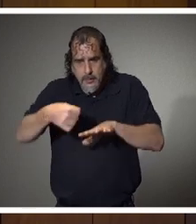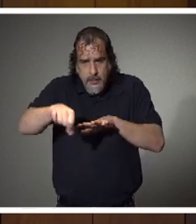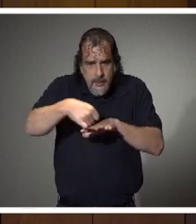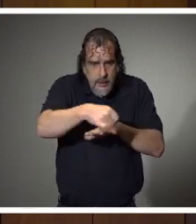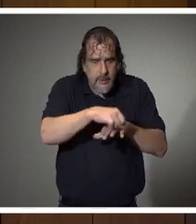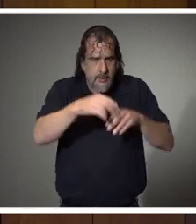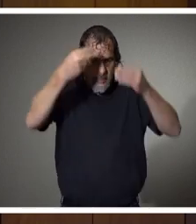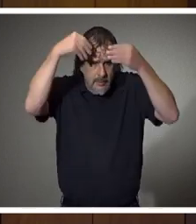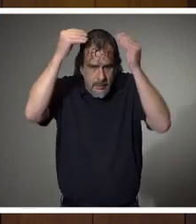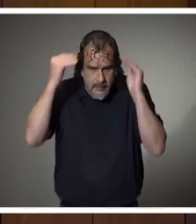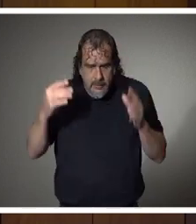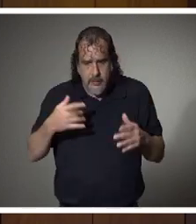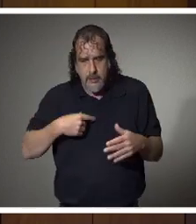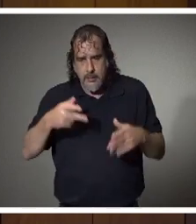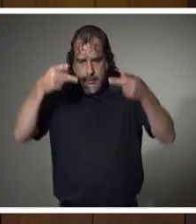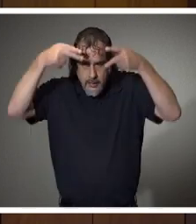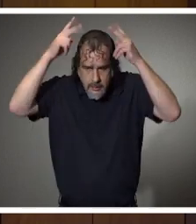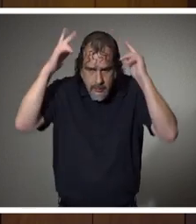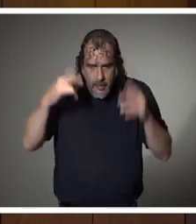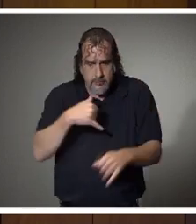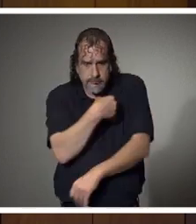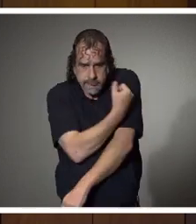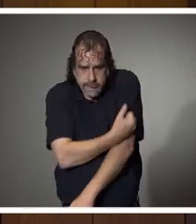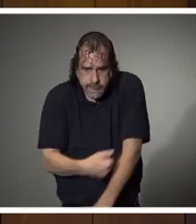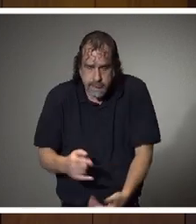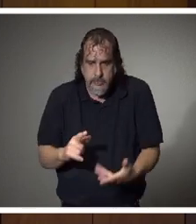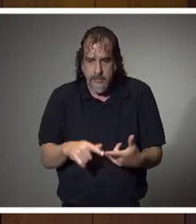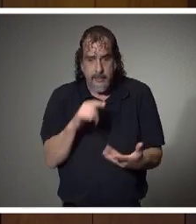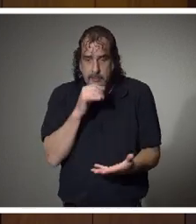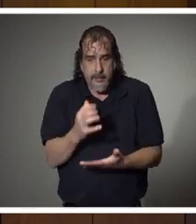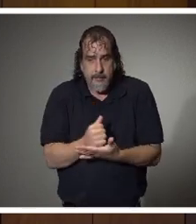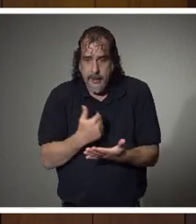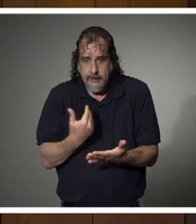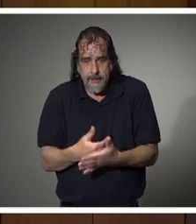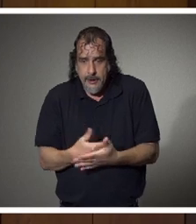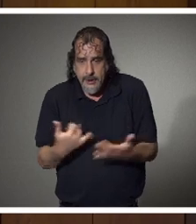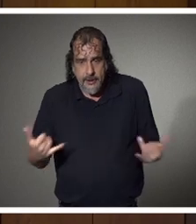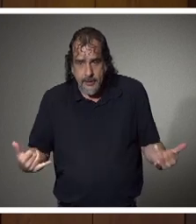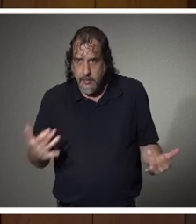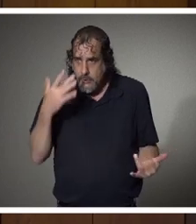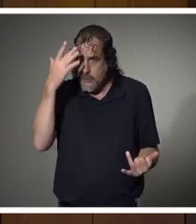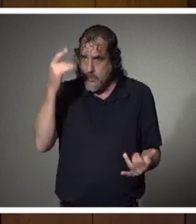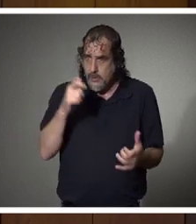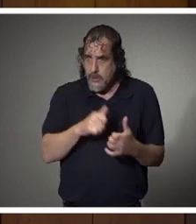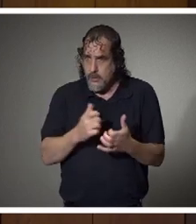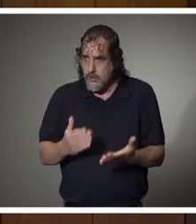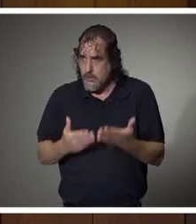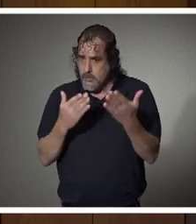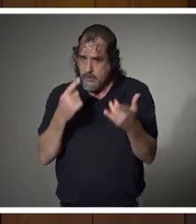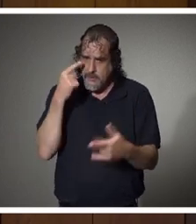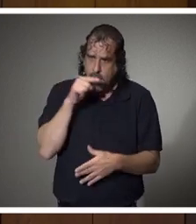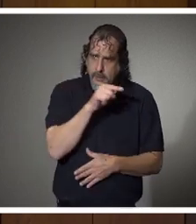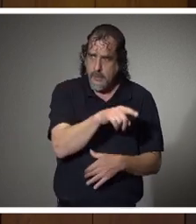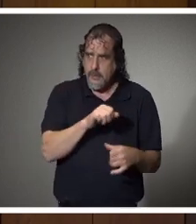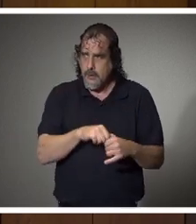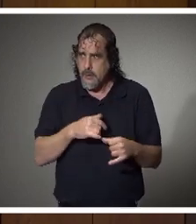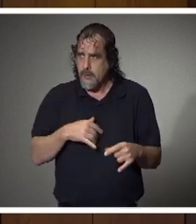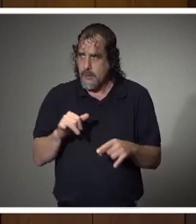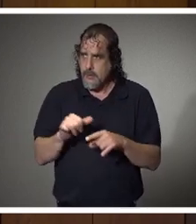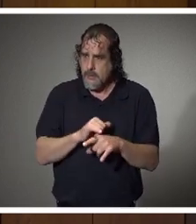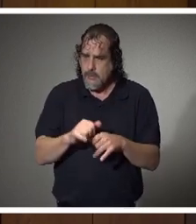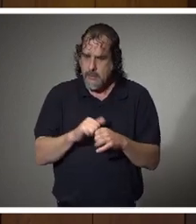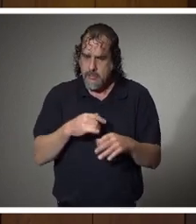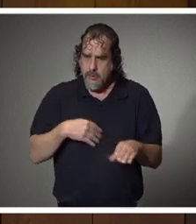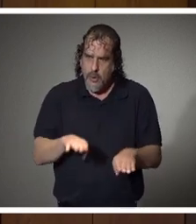hair salons, barber shops that aren't making any money. Why isn't there a recommendation for them to practice and